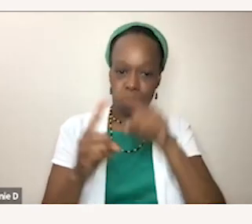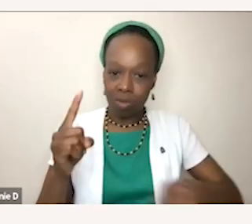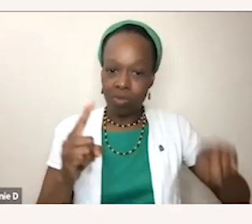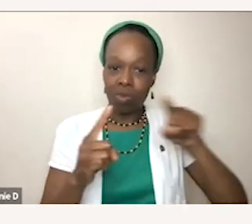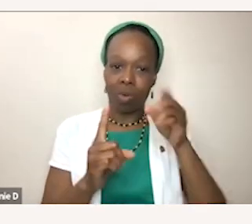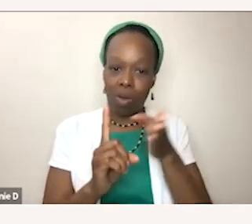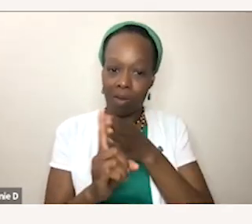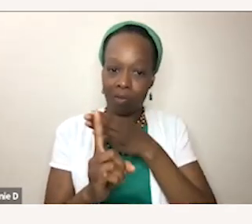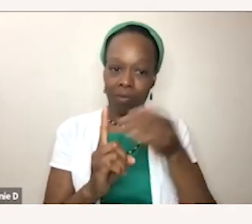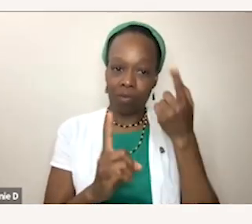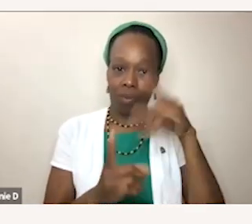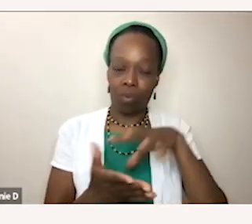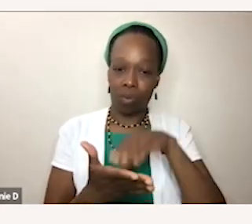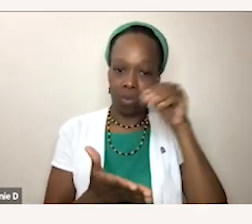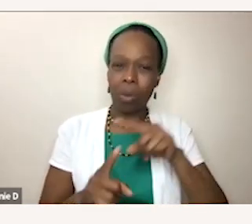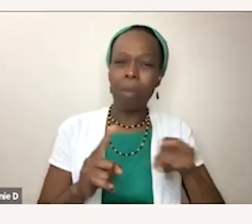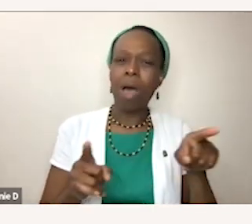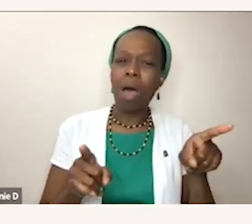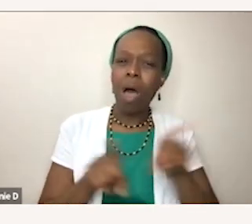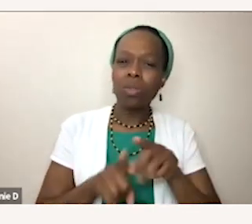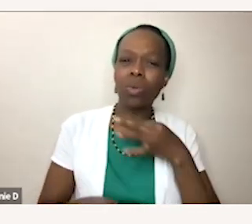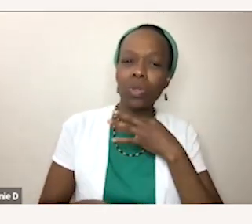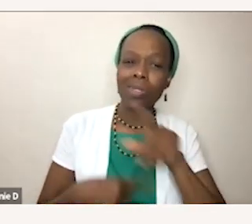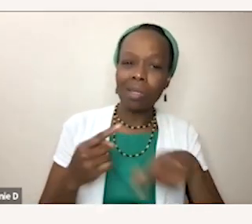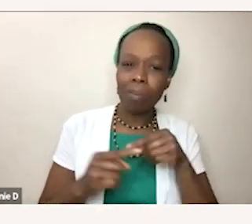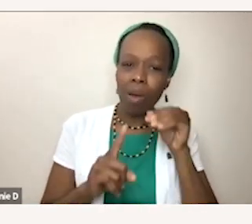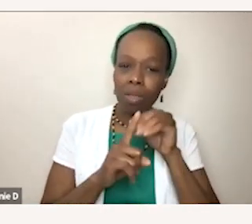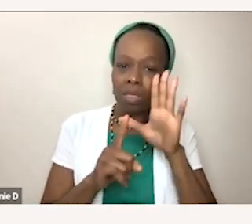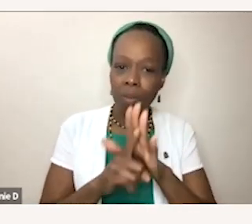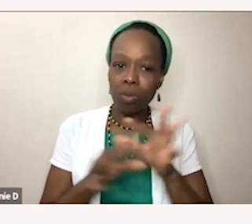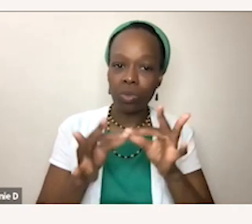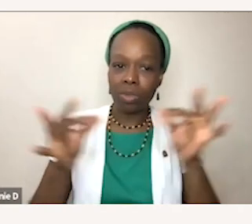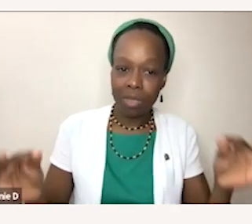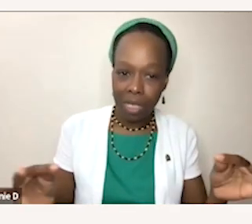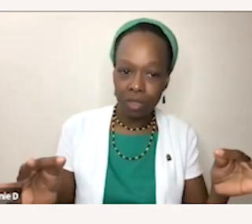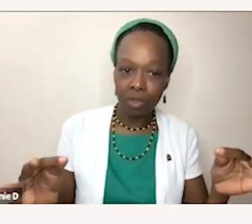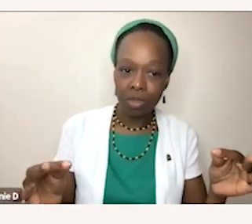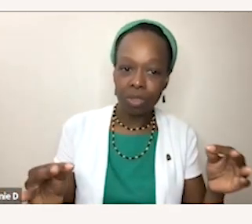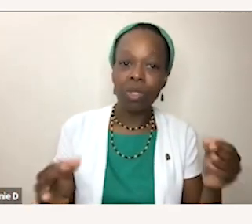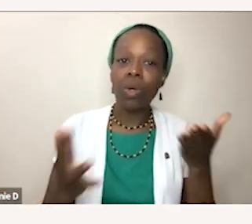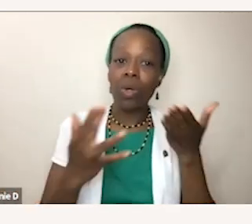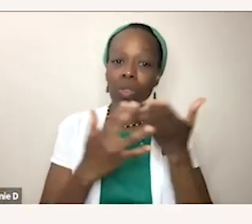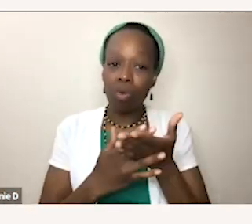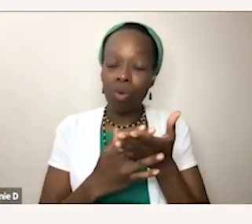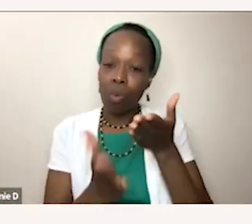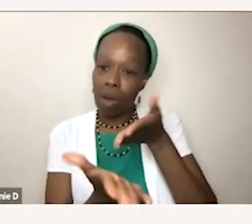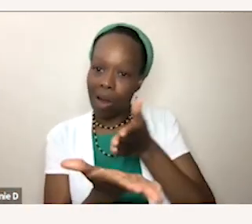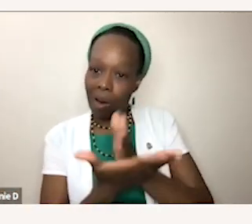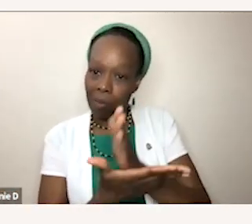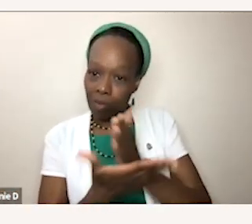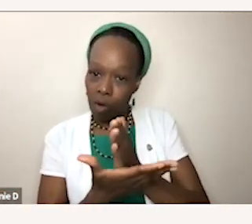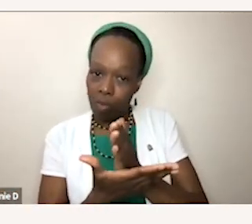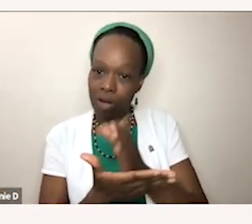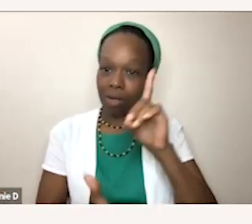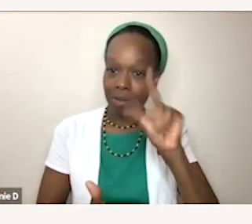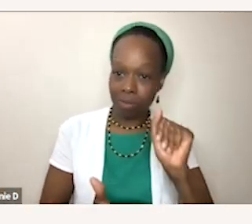to language and different communication modalities through accurate disability representation?